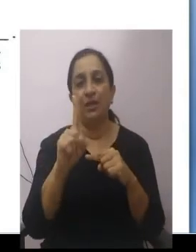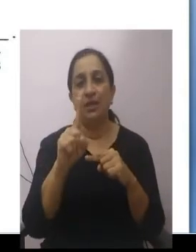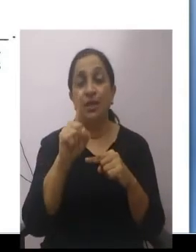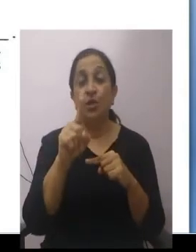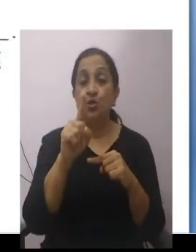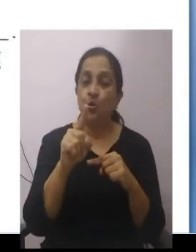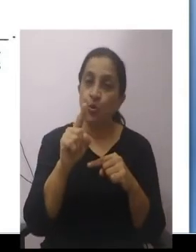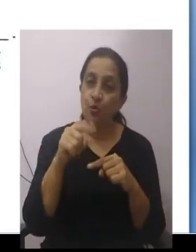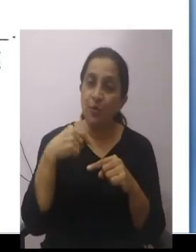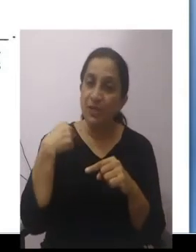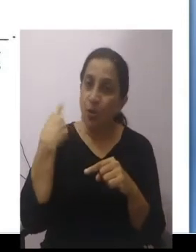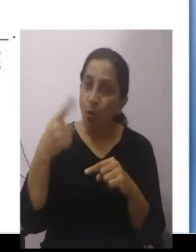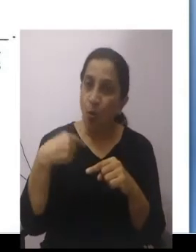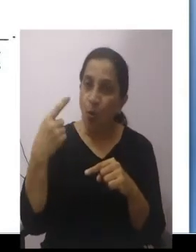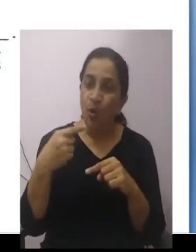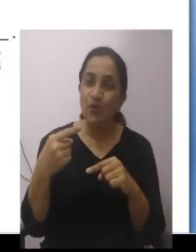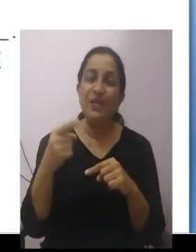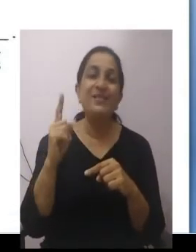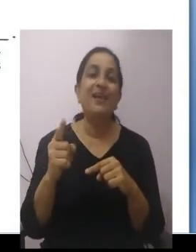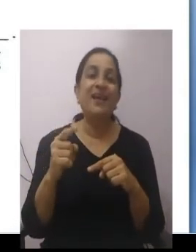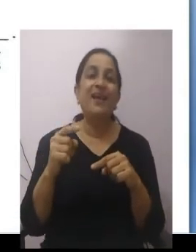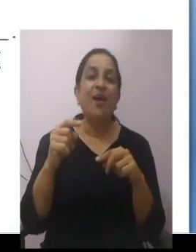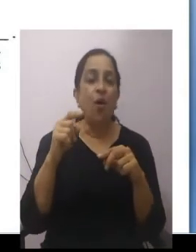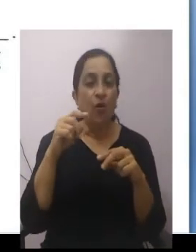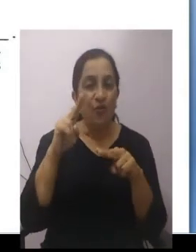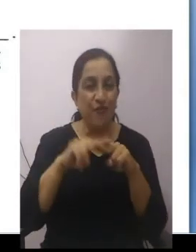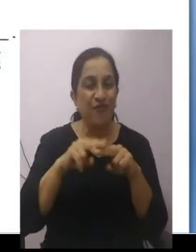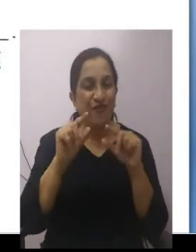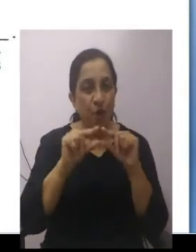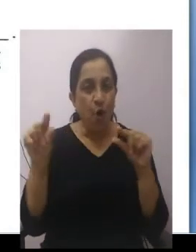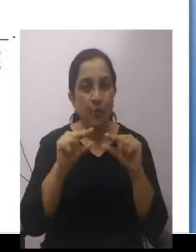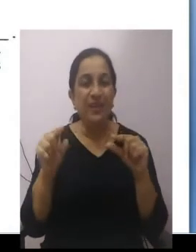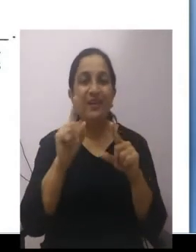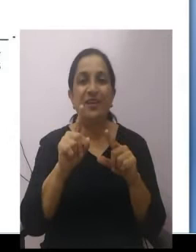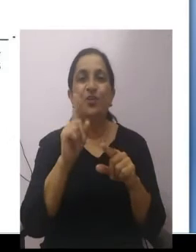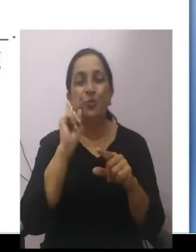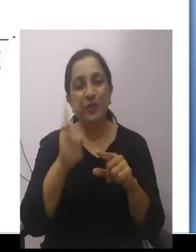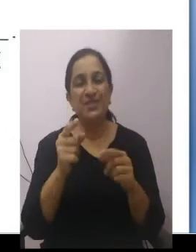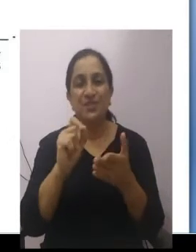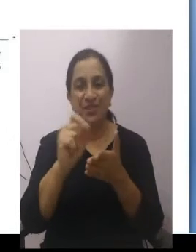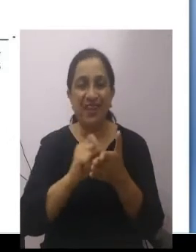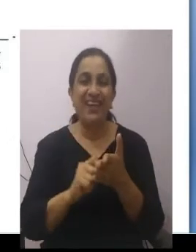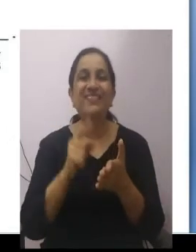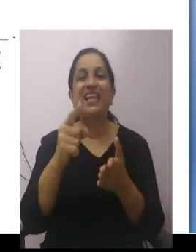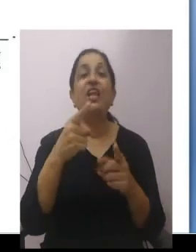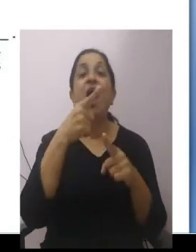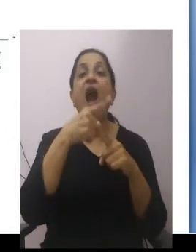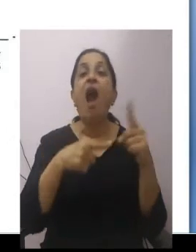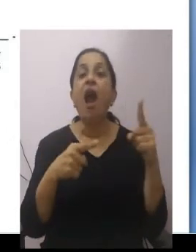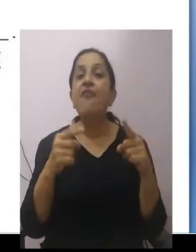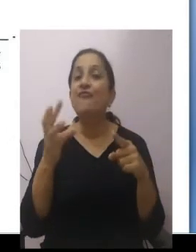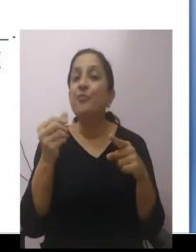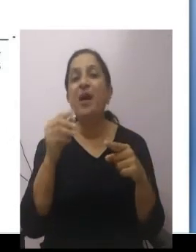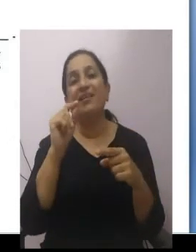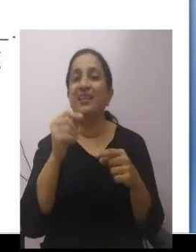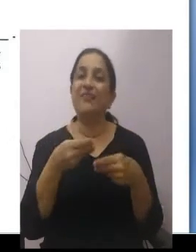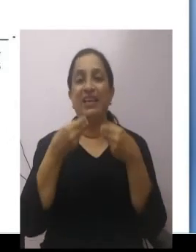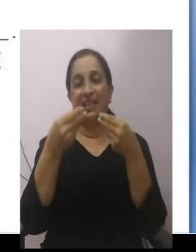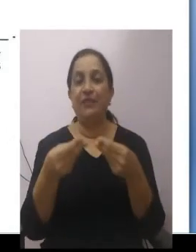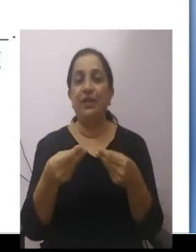Always bring it to, even if you write that 1 y equal to mx plus c, one answer there, they will give you half marks even if you go